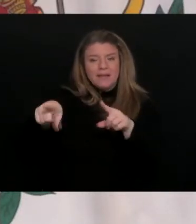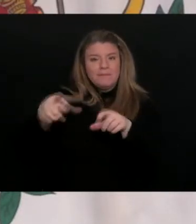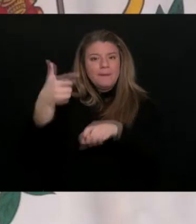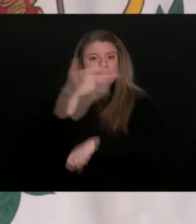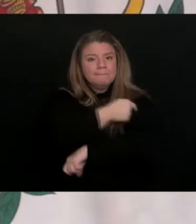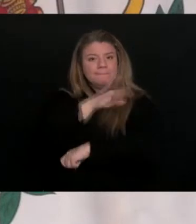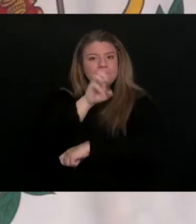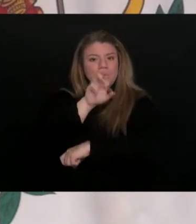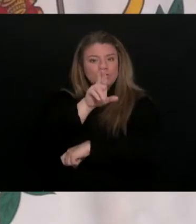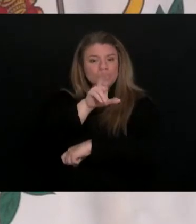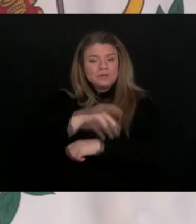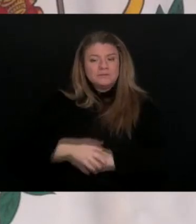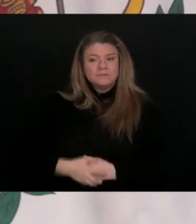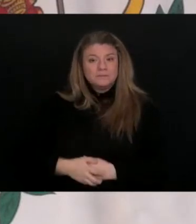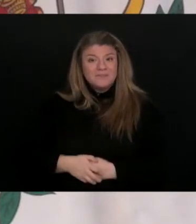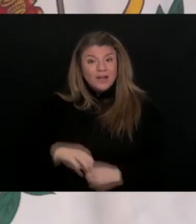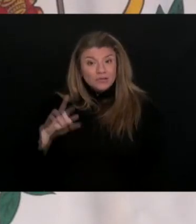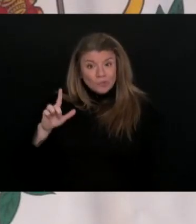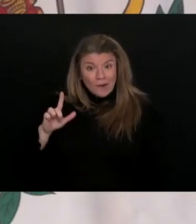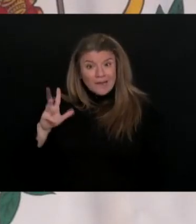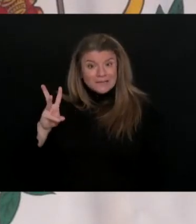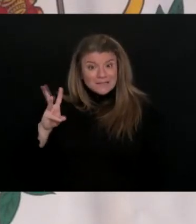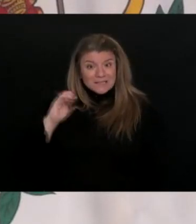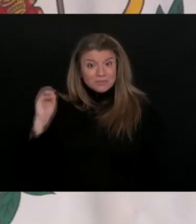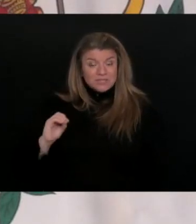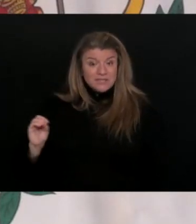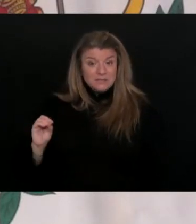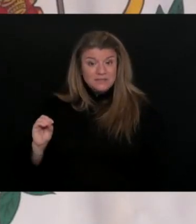shot? 26%.